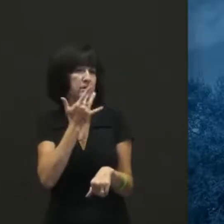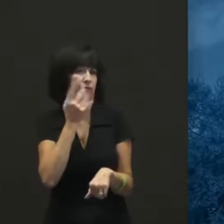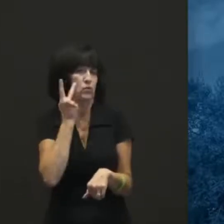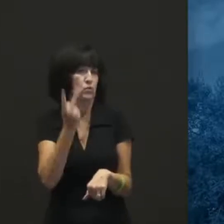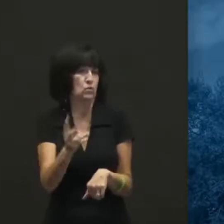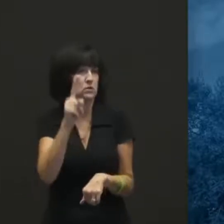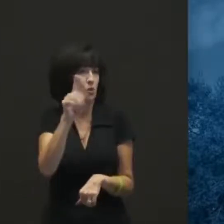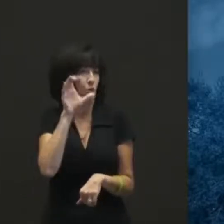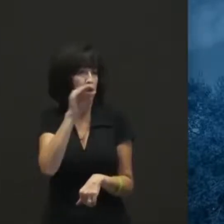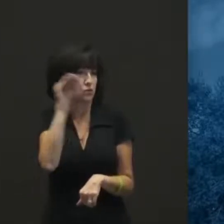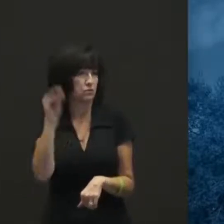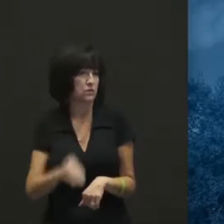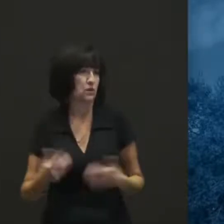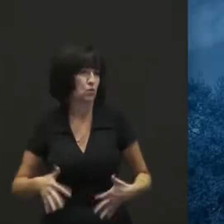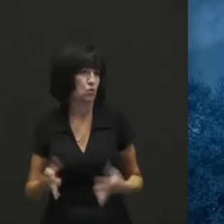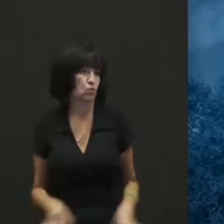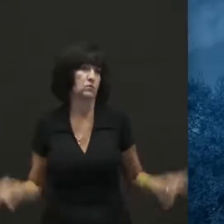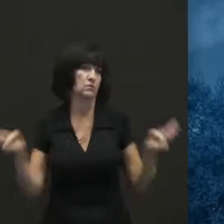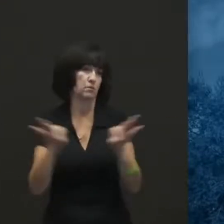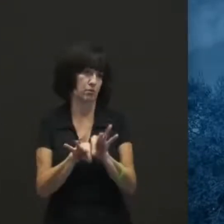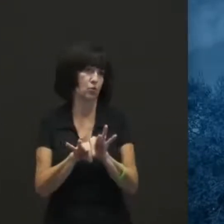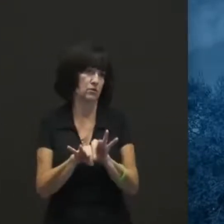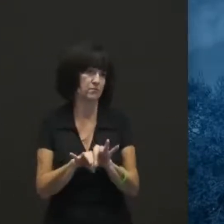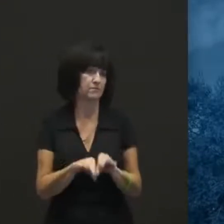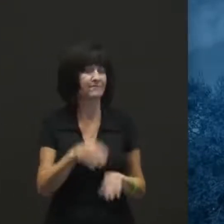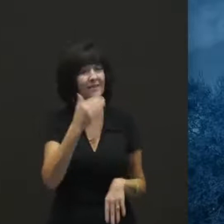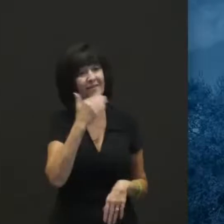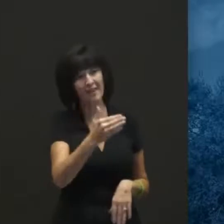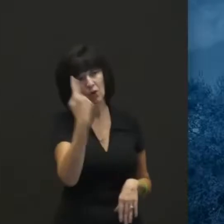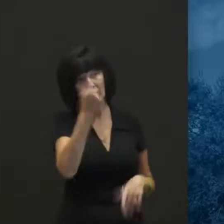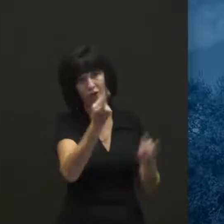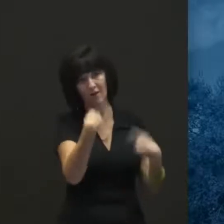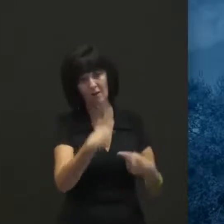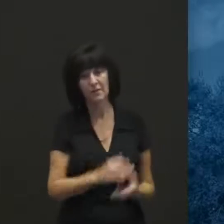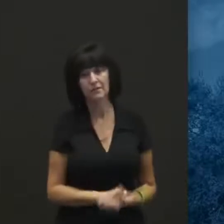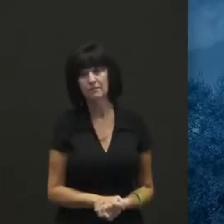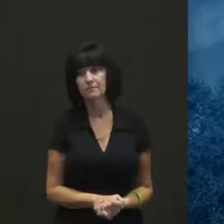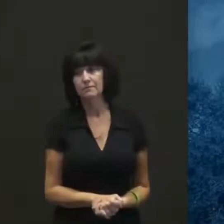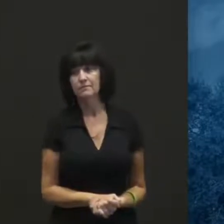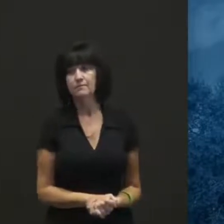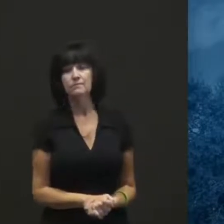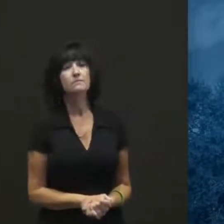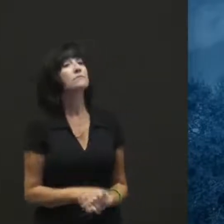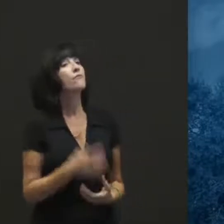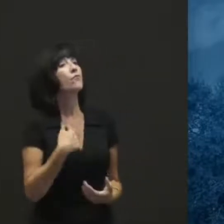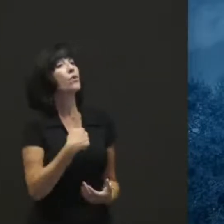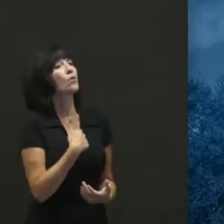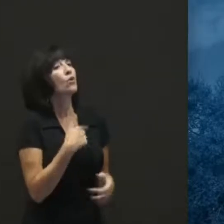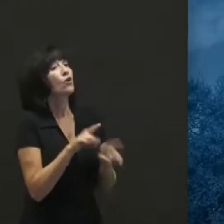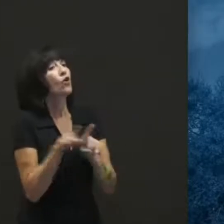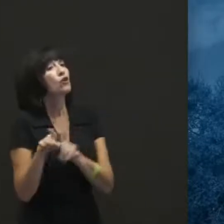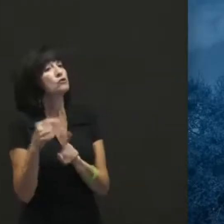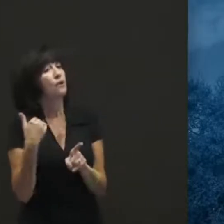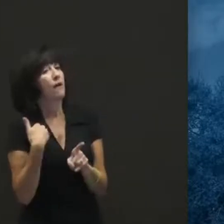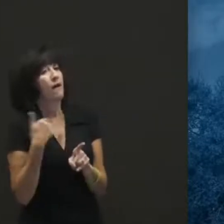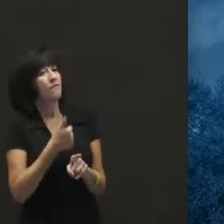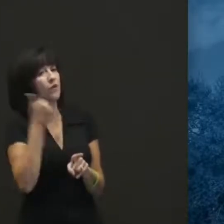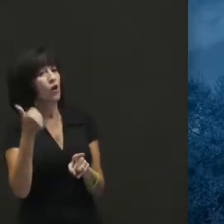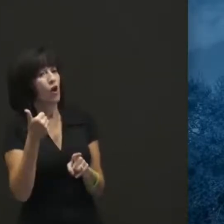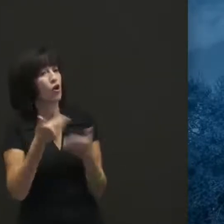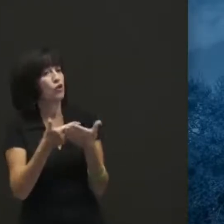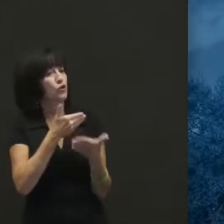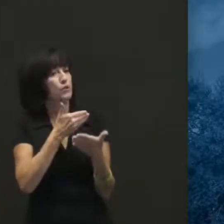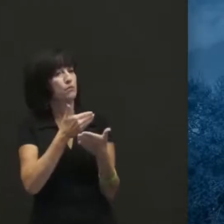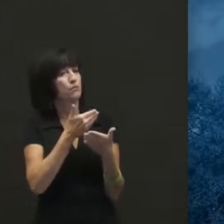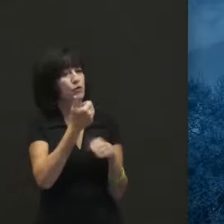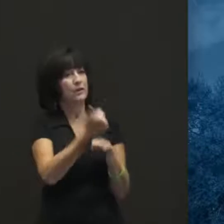important. Thank you so much. Thank you. Thank you for coming. And I know we also have some pre-submitted